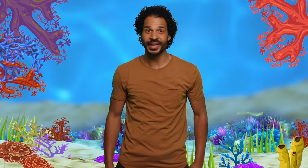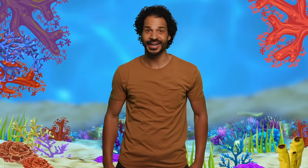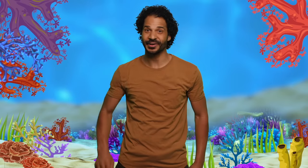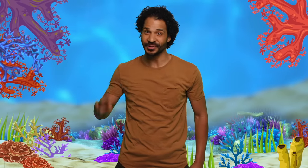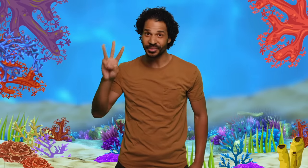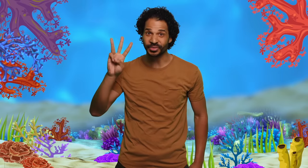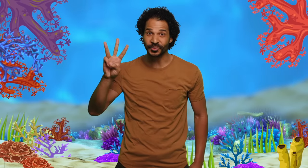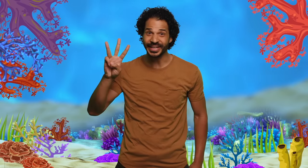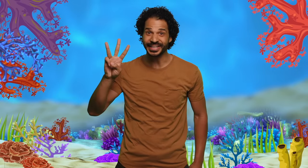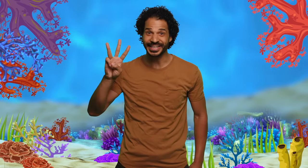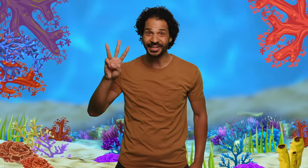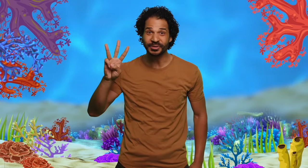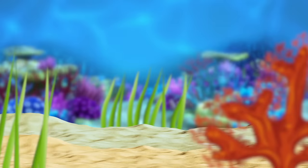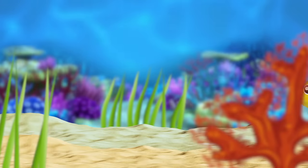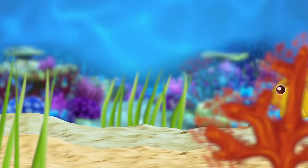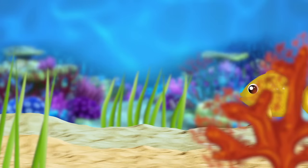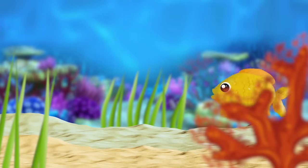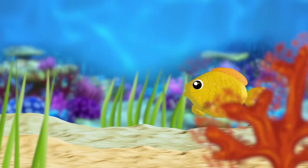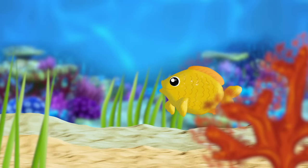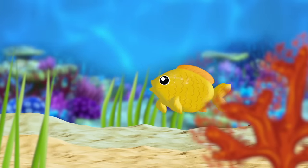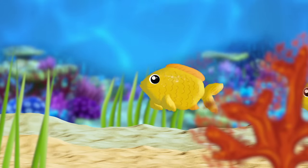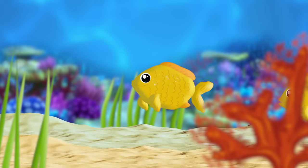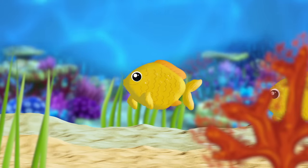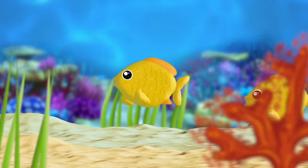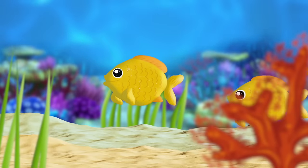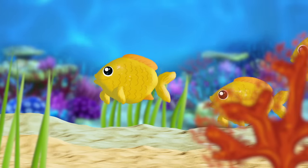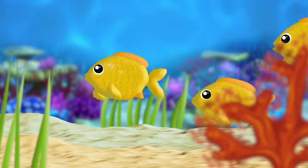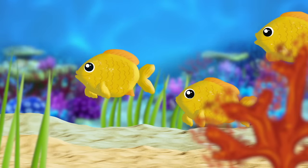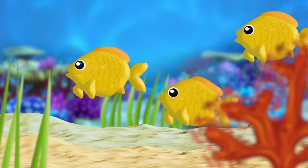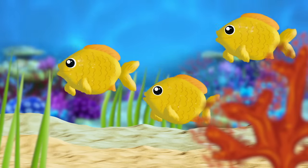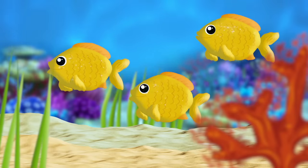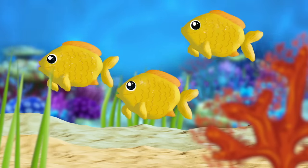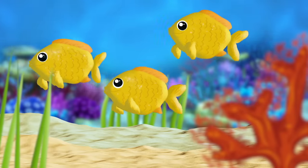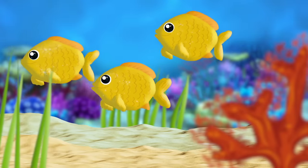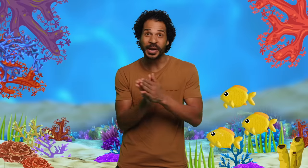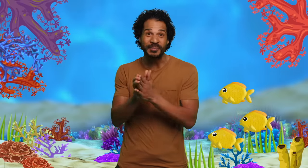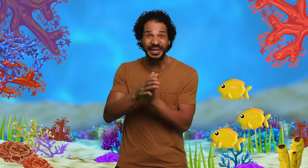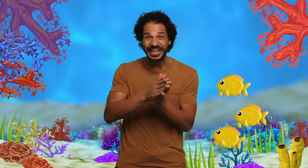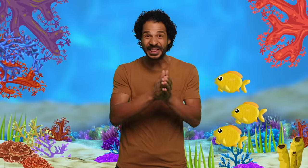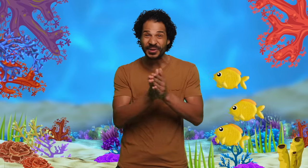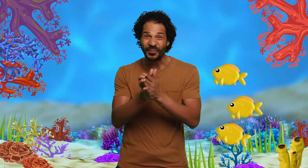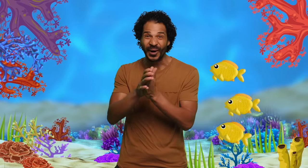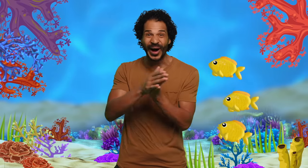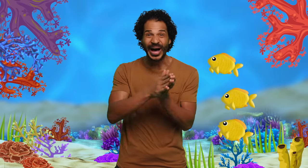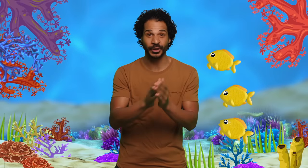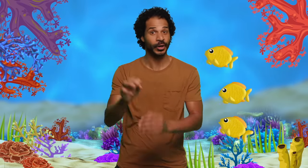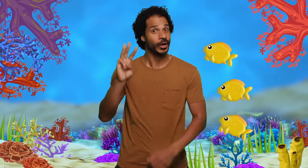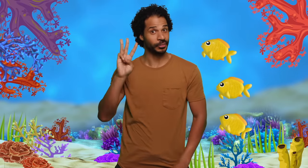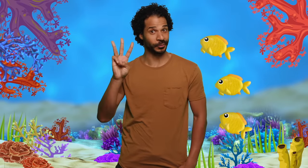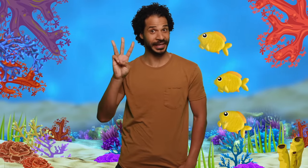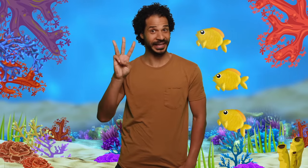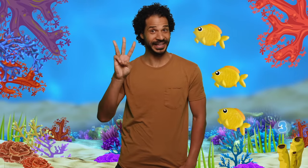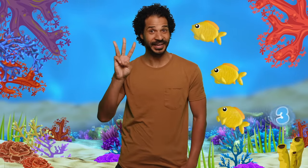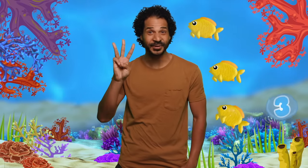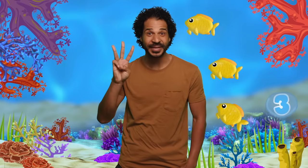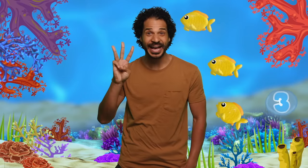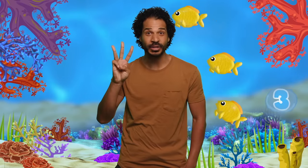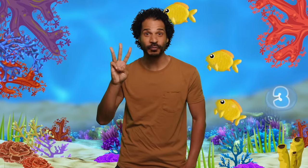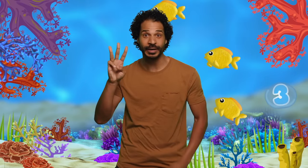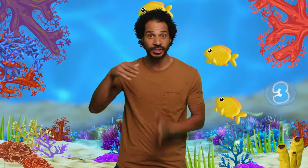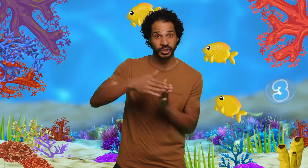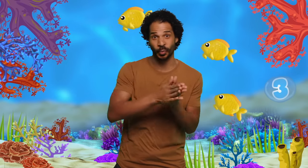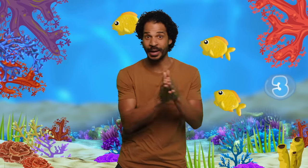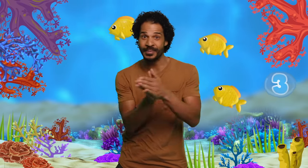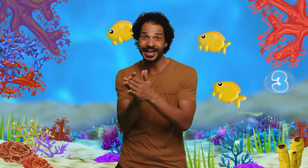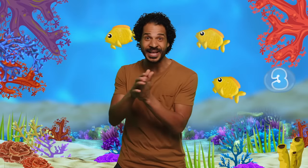you get out three yellow fish? Three little yellow fish swimming in the water. Three little